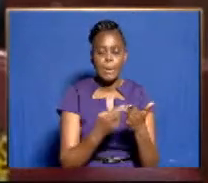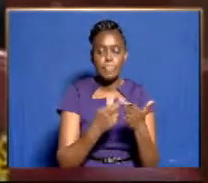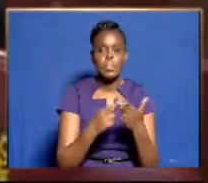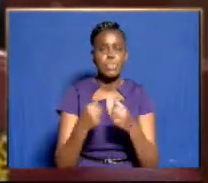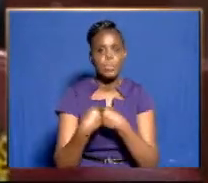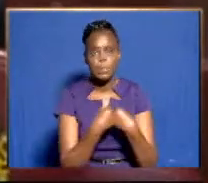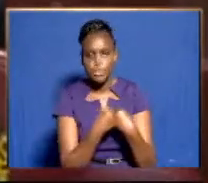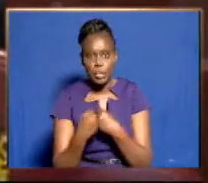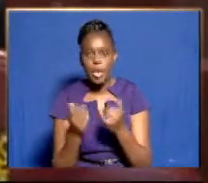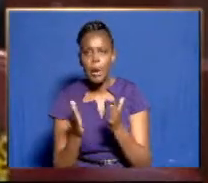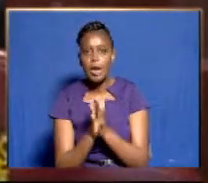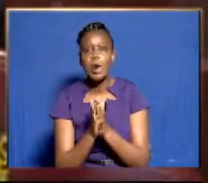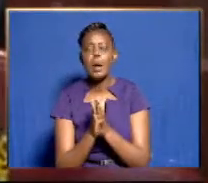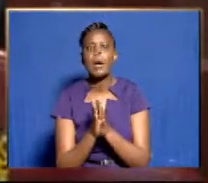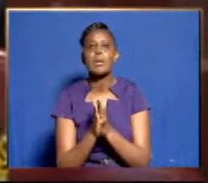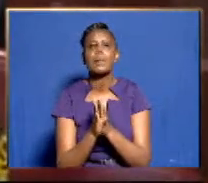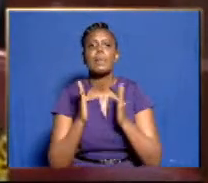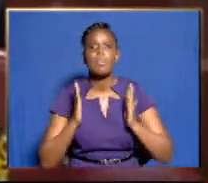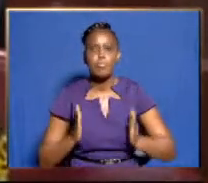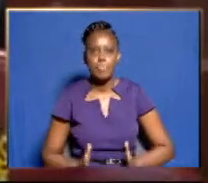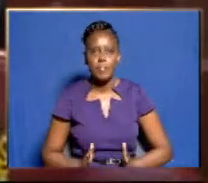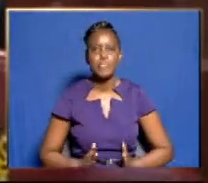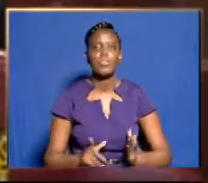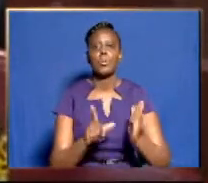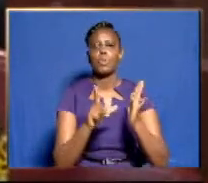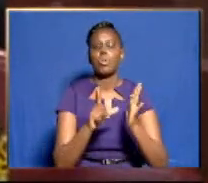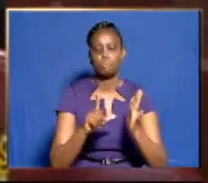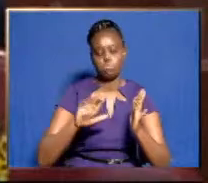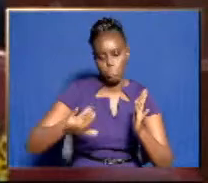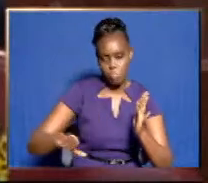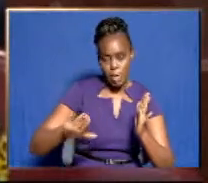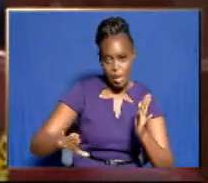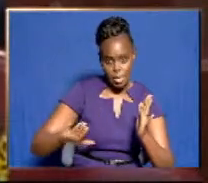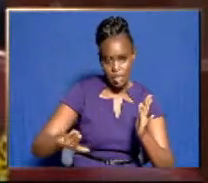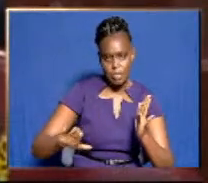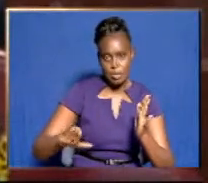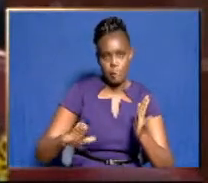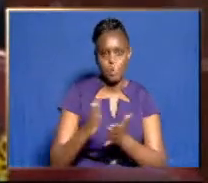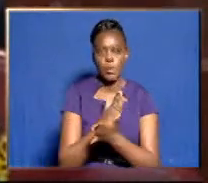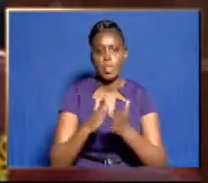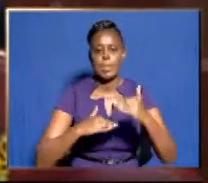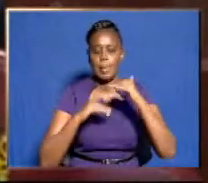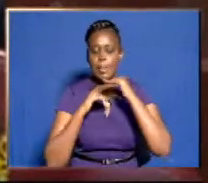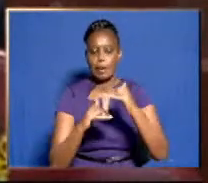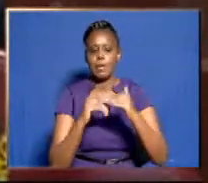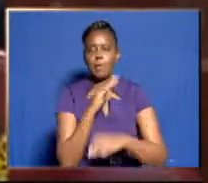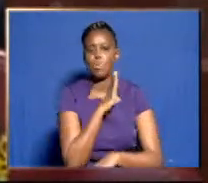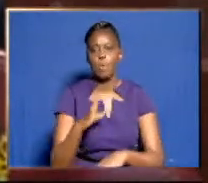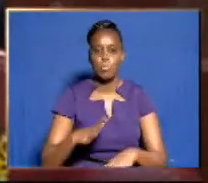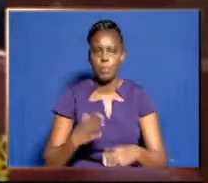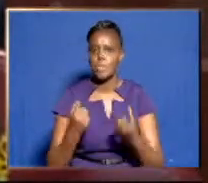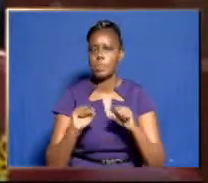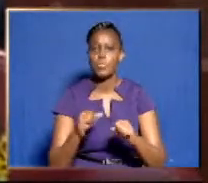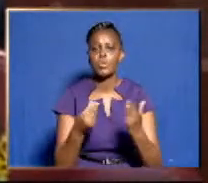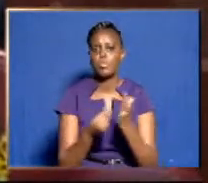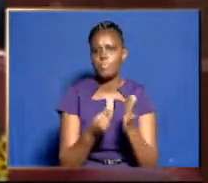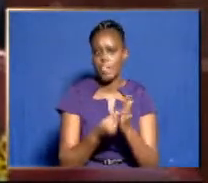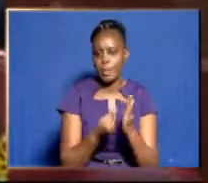the need to contain the physical deficit within a certain limit, the committee could not